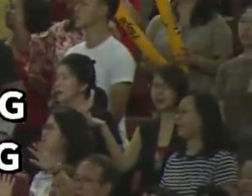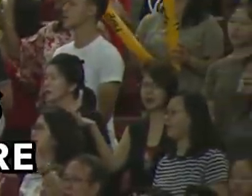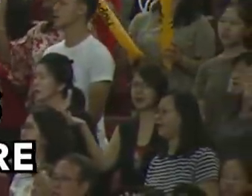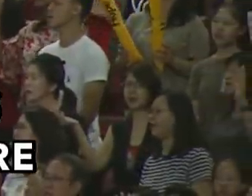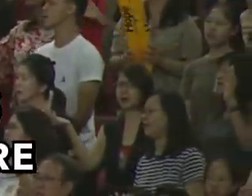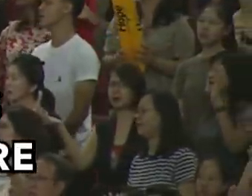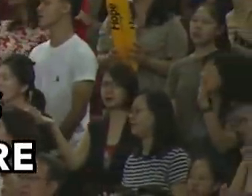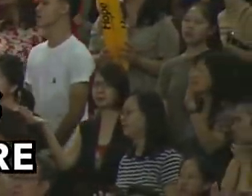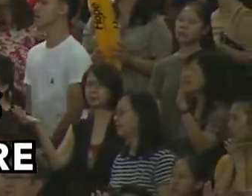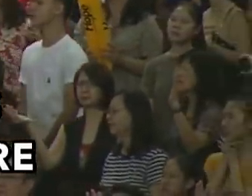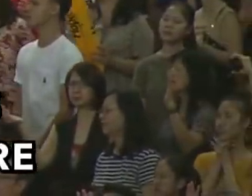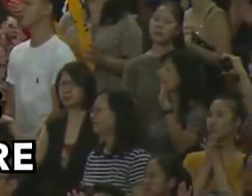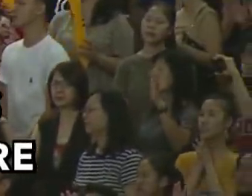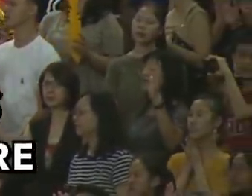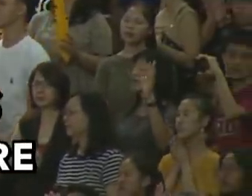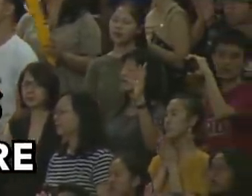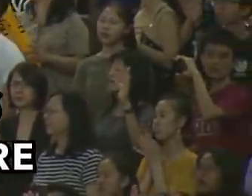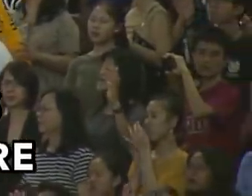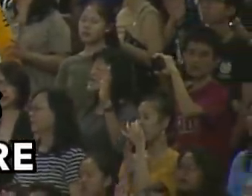unending. Hey.